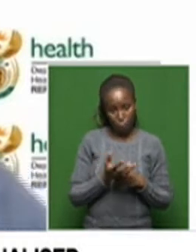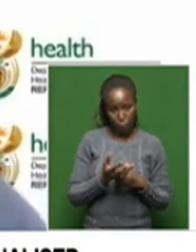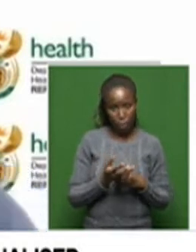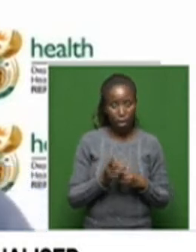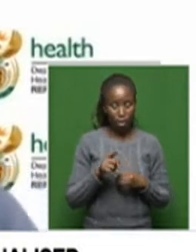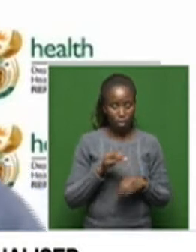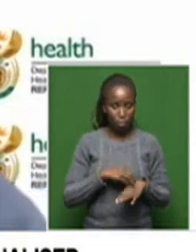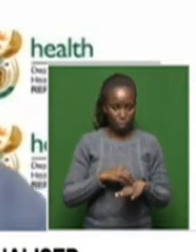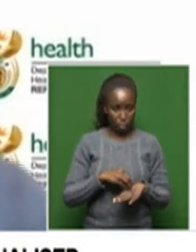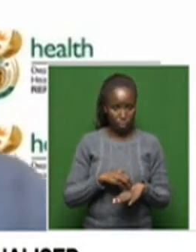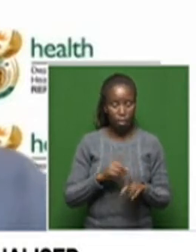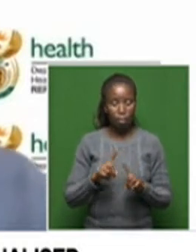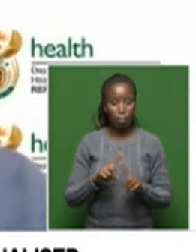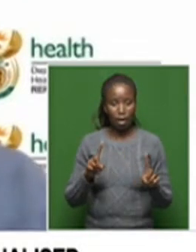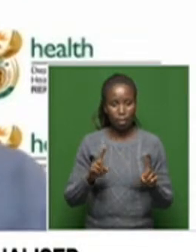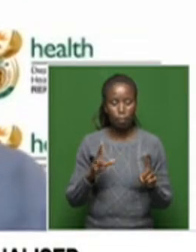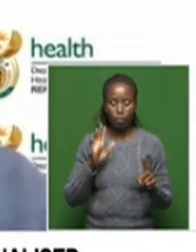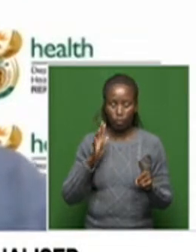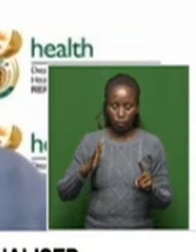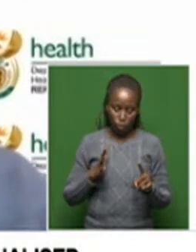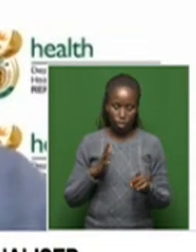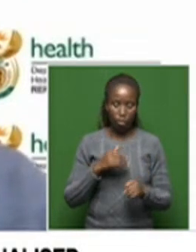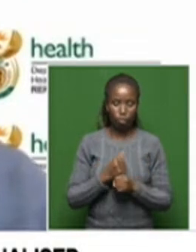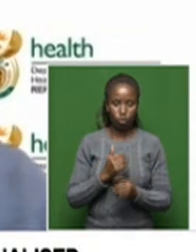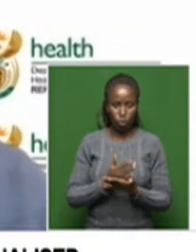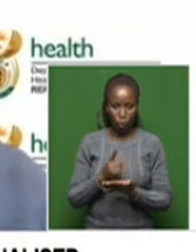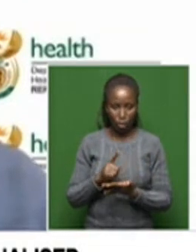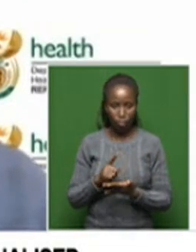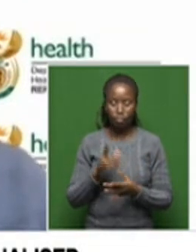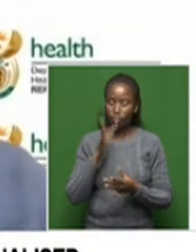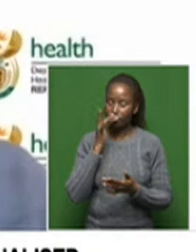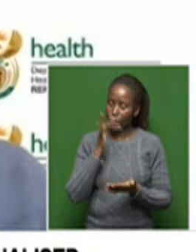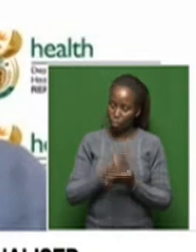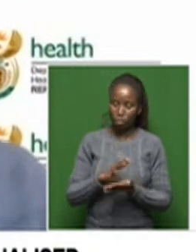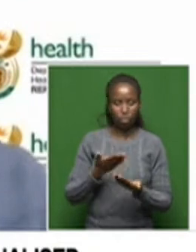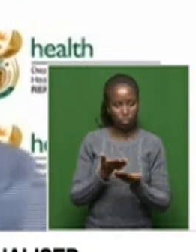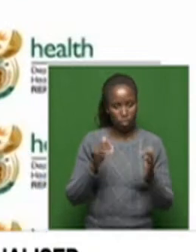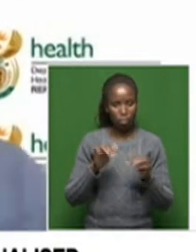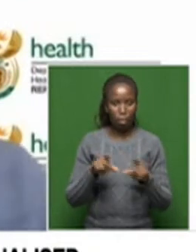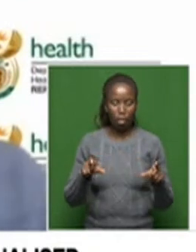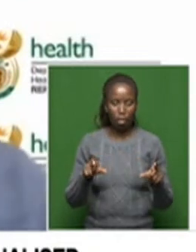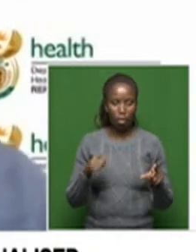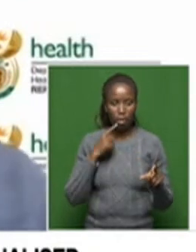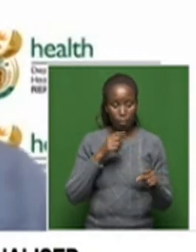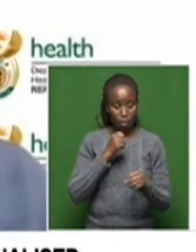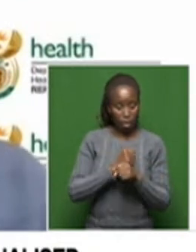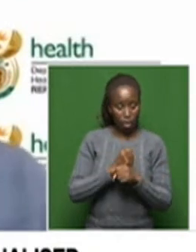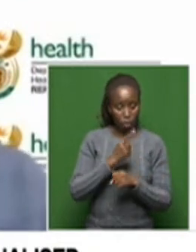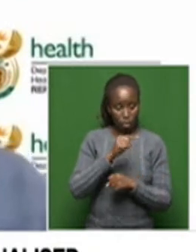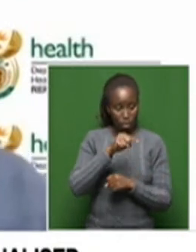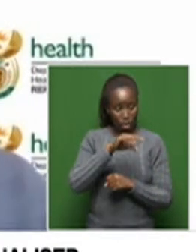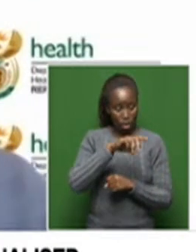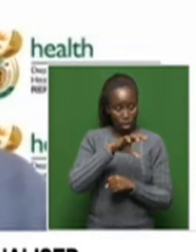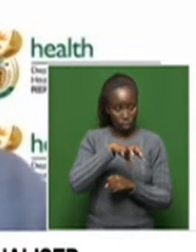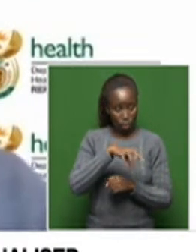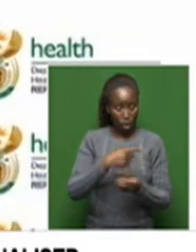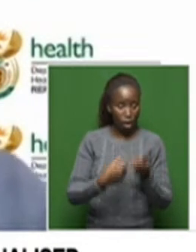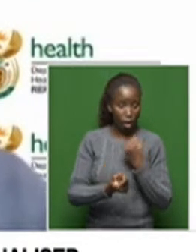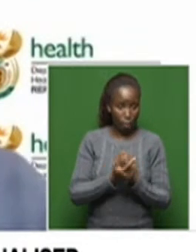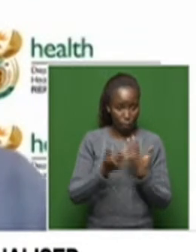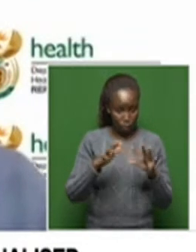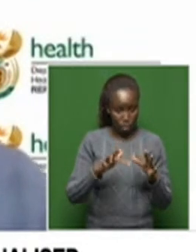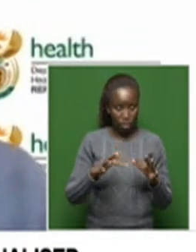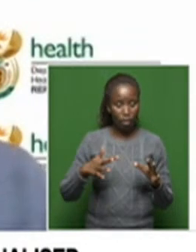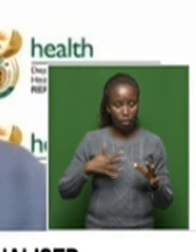issue. However, we want to assure the public that what has been done in Gauteng, they've been able to repurpose a number